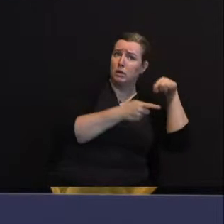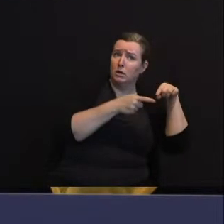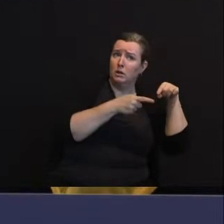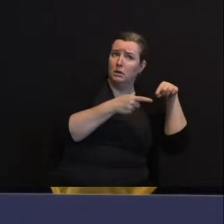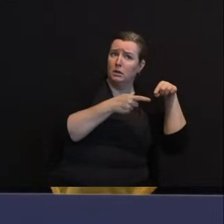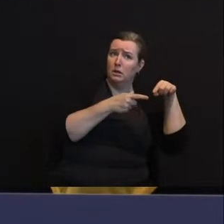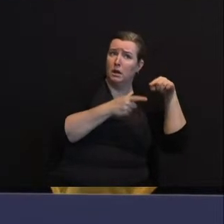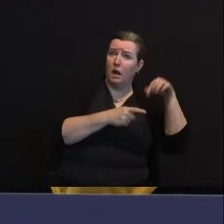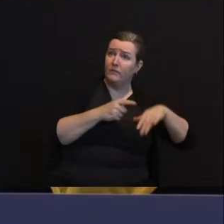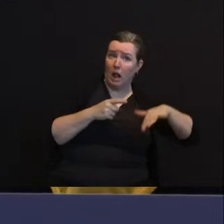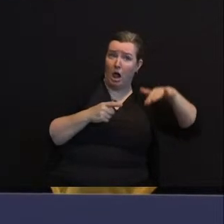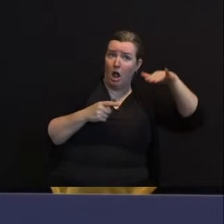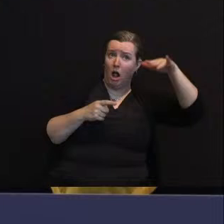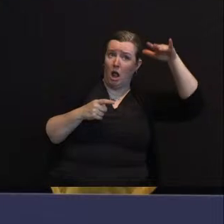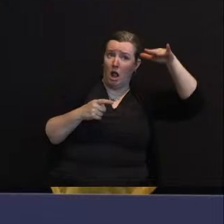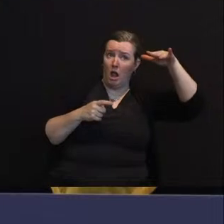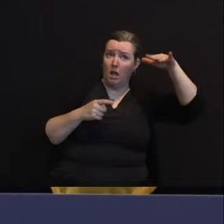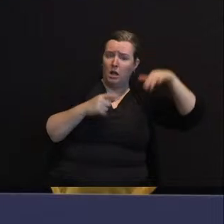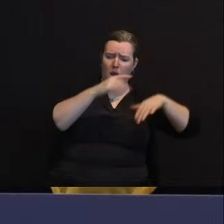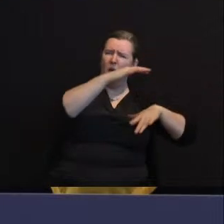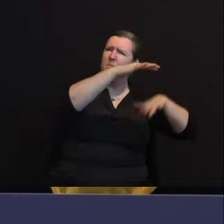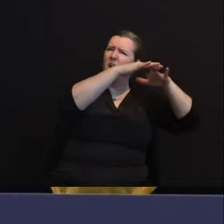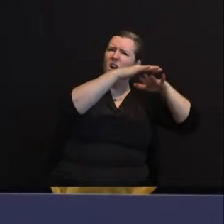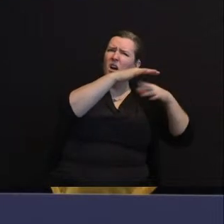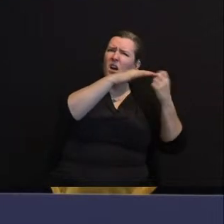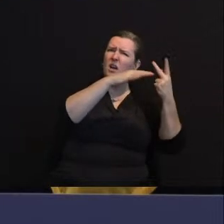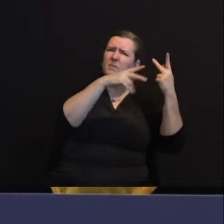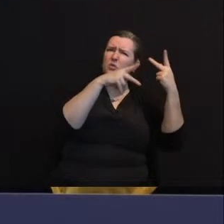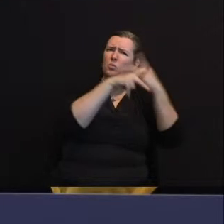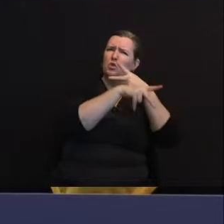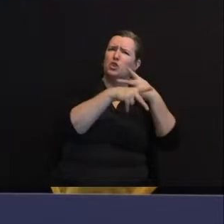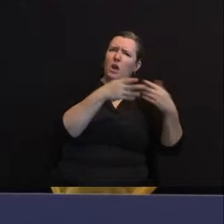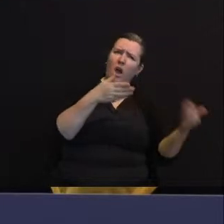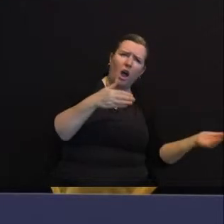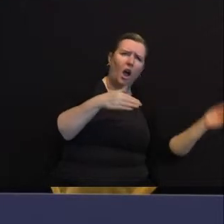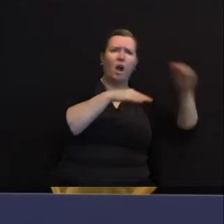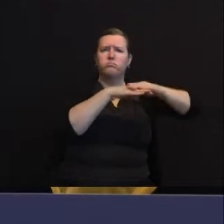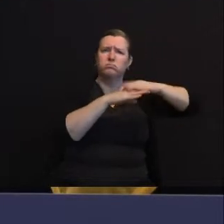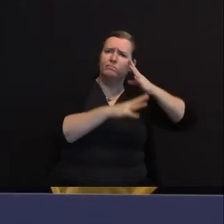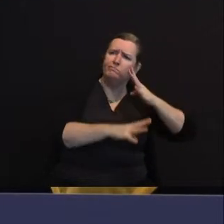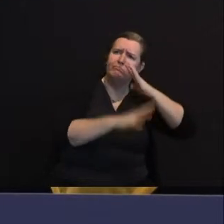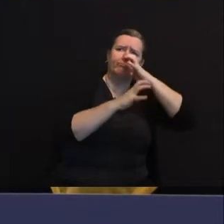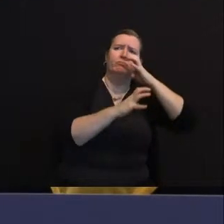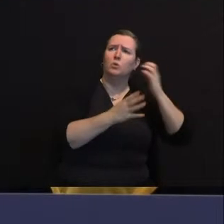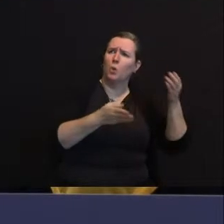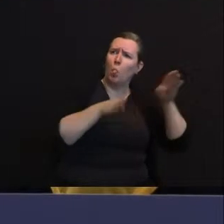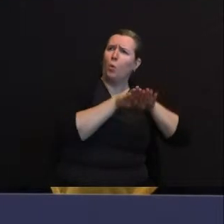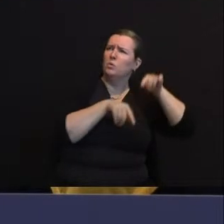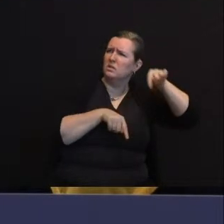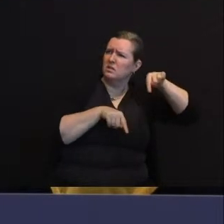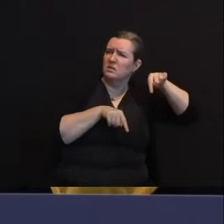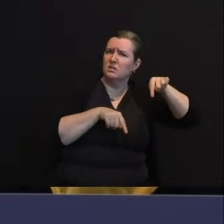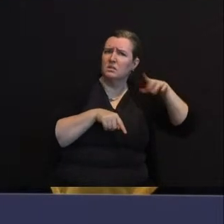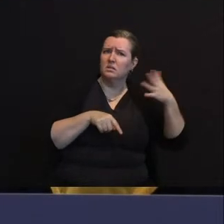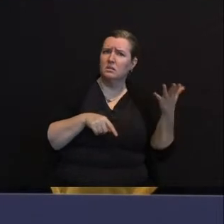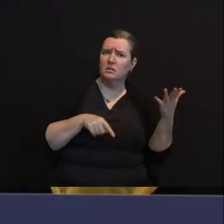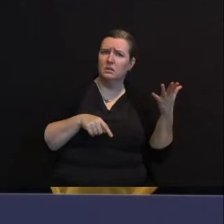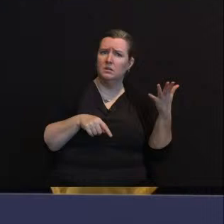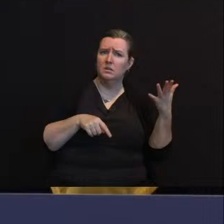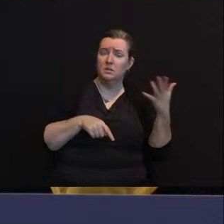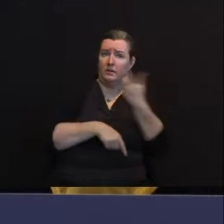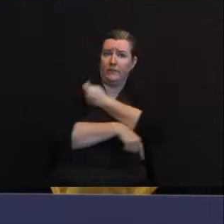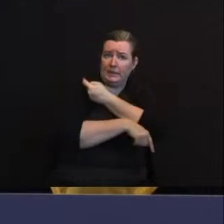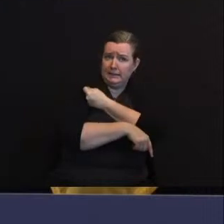you need to see happen before you increase restrictions? Yep. On COVID vaccines, originally DOH